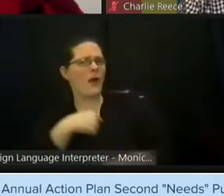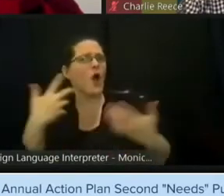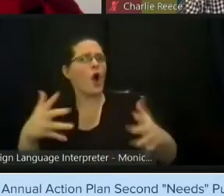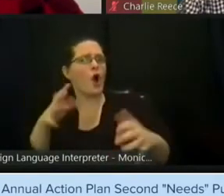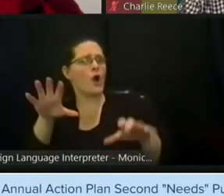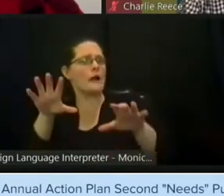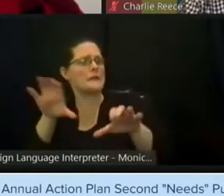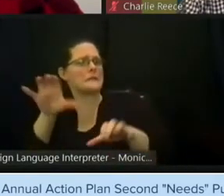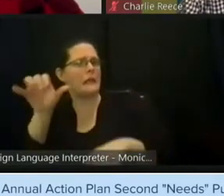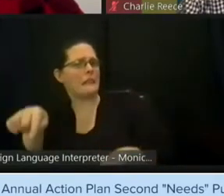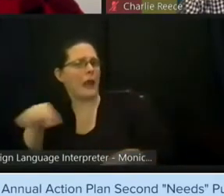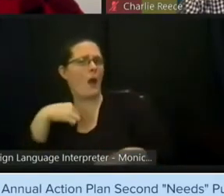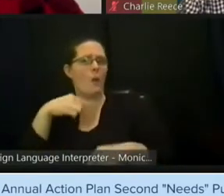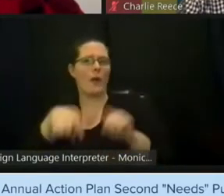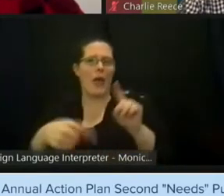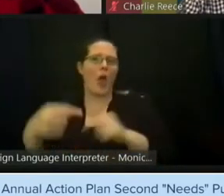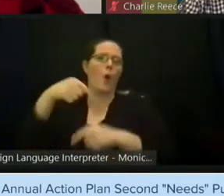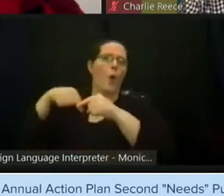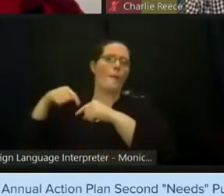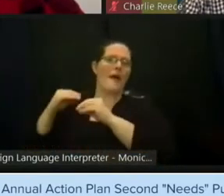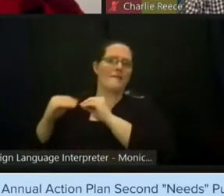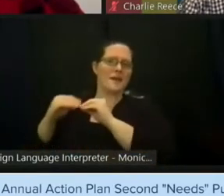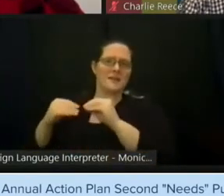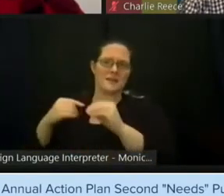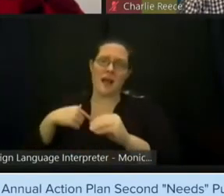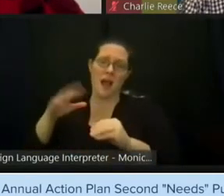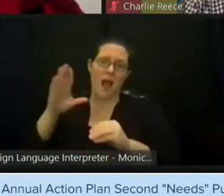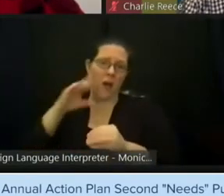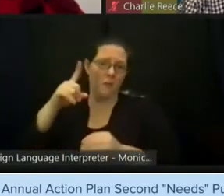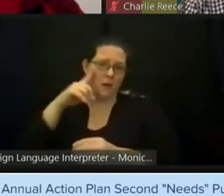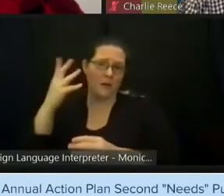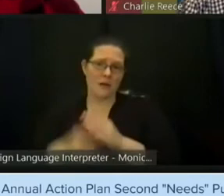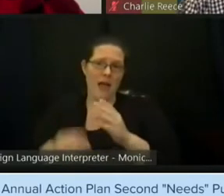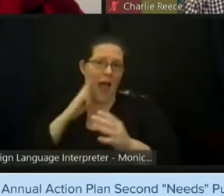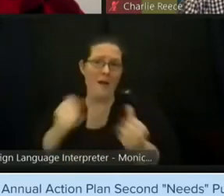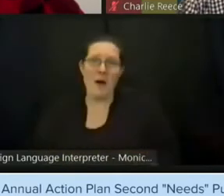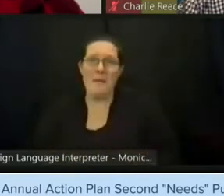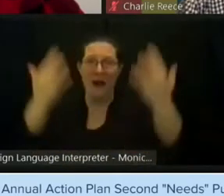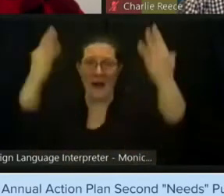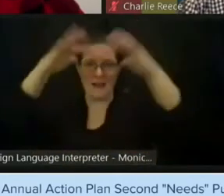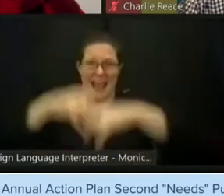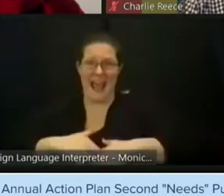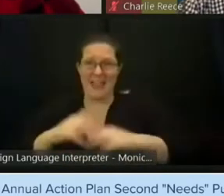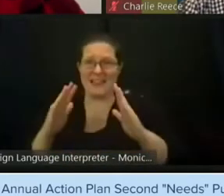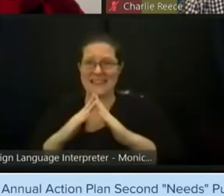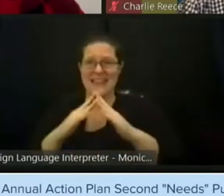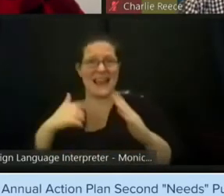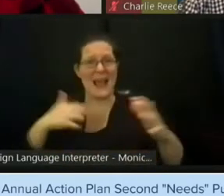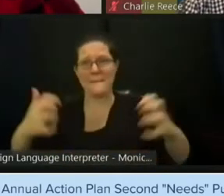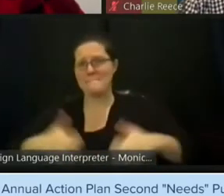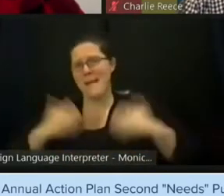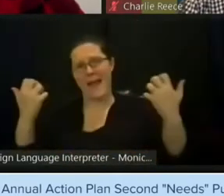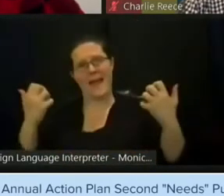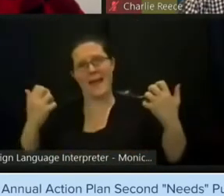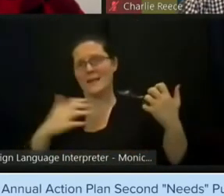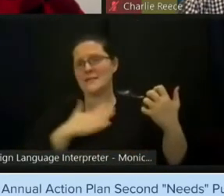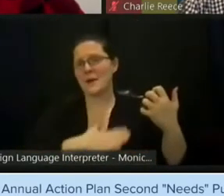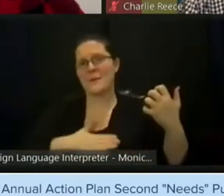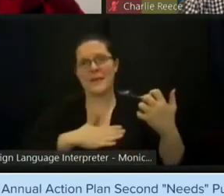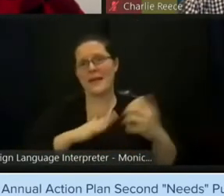that and we can't go back, I'm gonna burn the city down, really. I'm gonna be so upset.